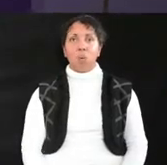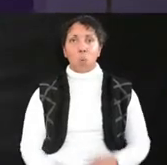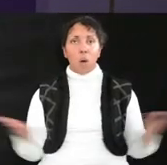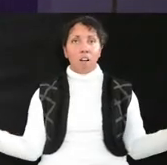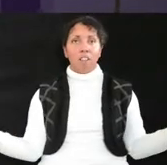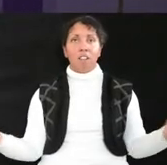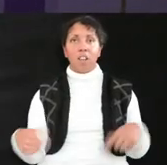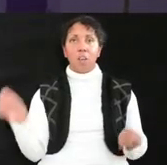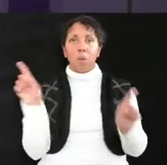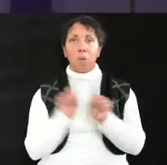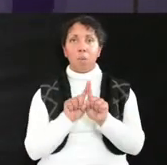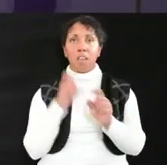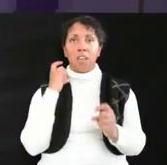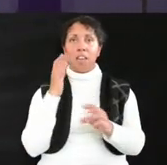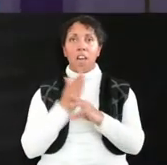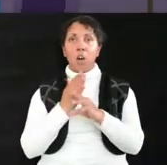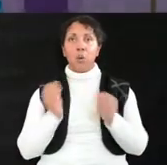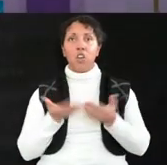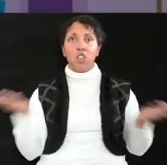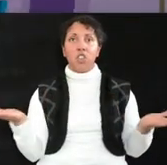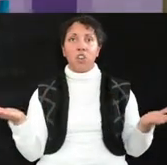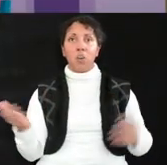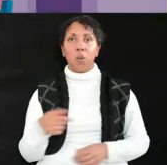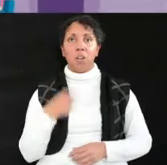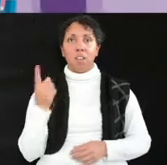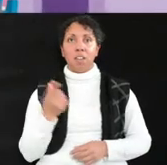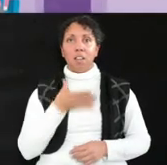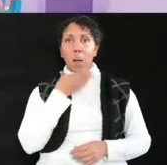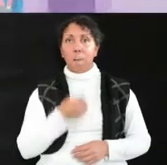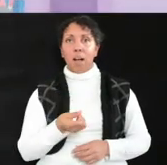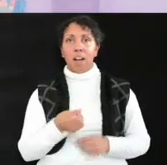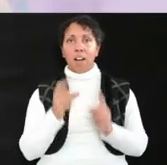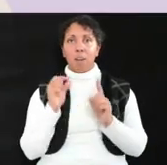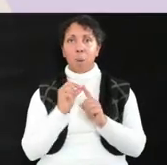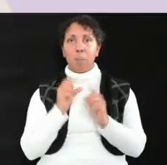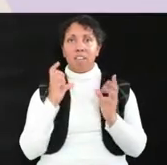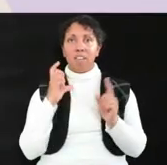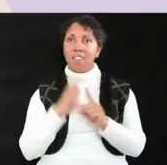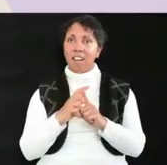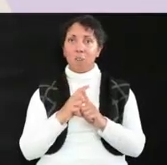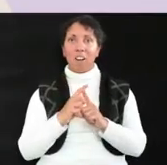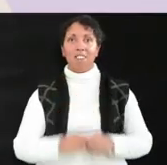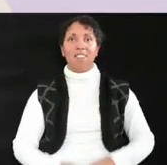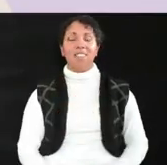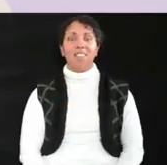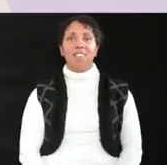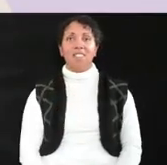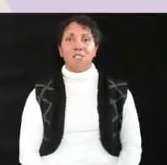It's the Meet Your Care Workers show, and here's your host, Bobby Dynamite.